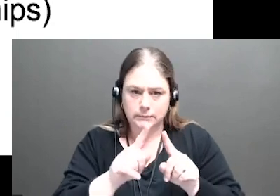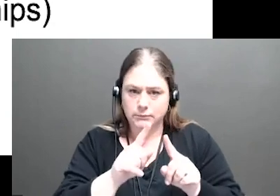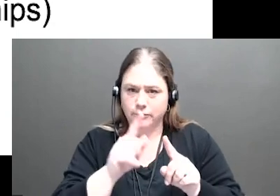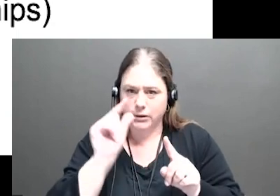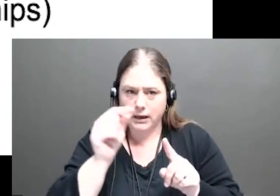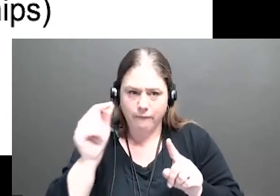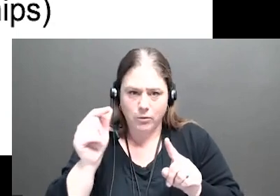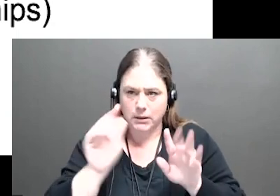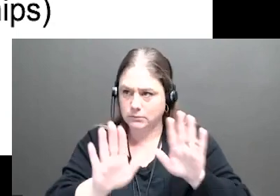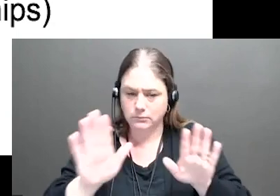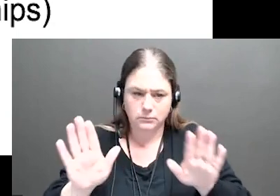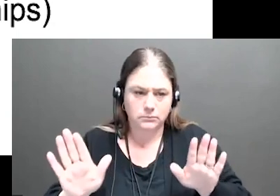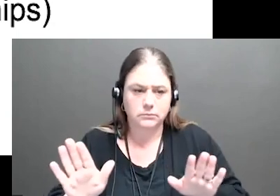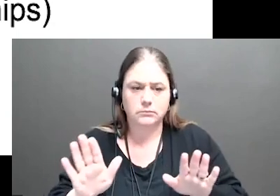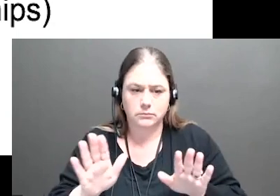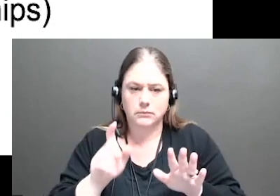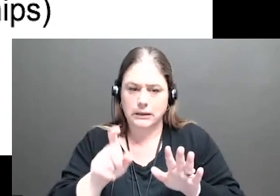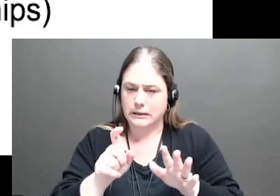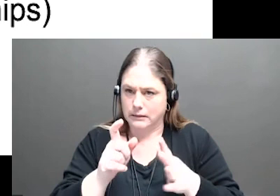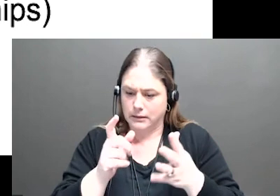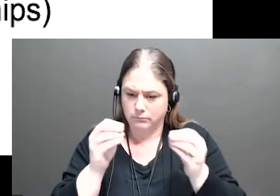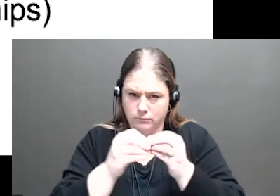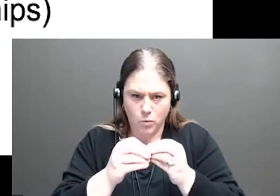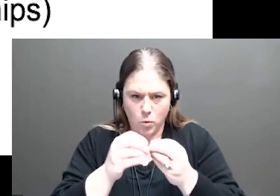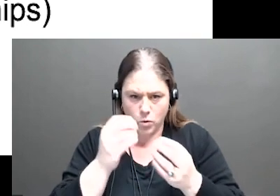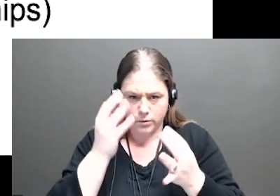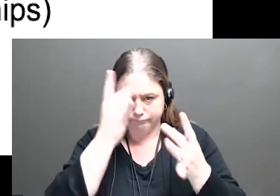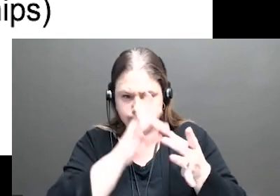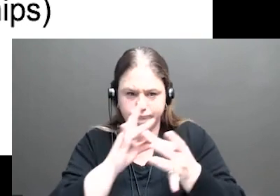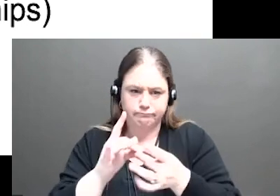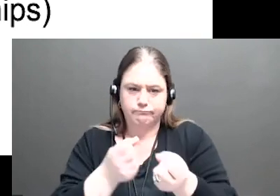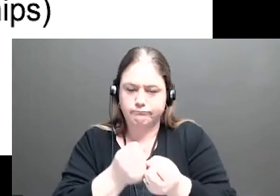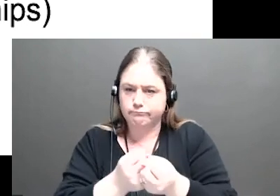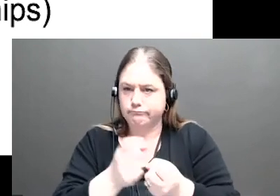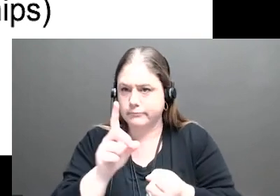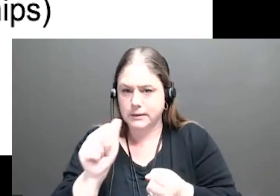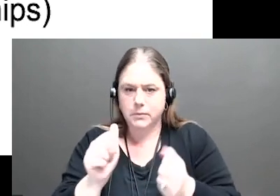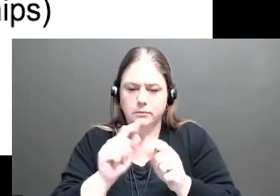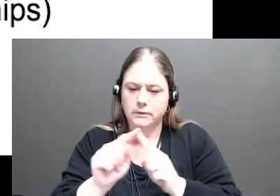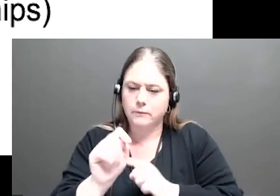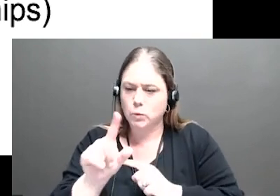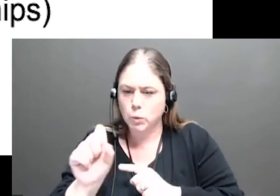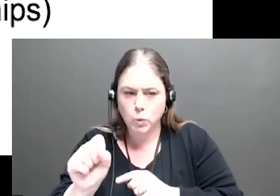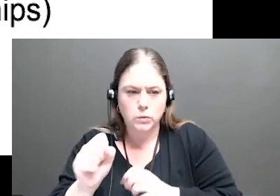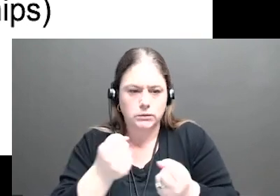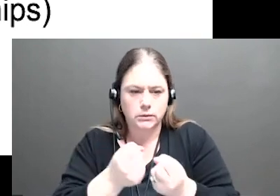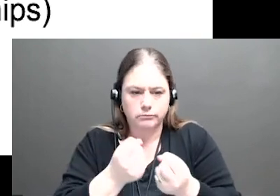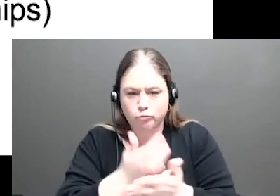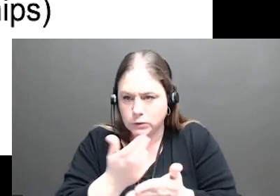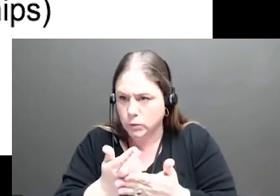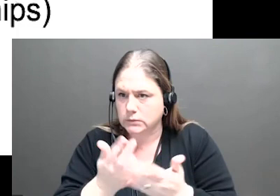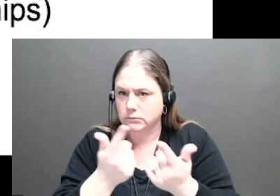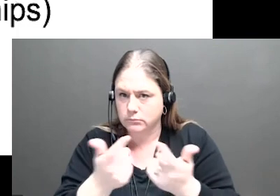to tools and resources that are needed to support the transition. And finally, we really want to emphasize the need for